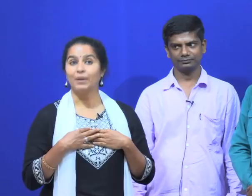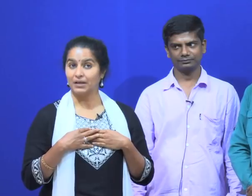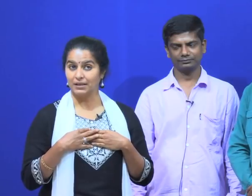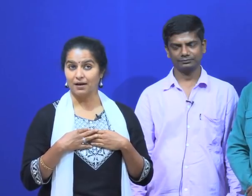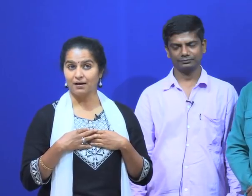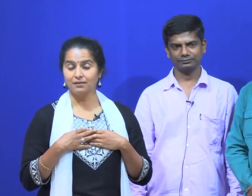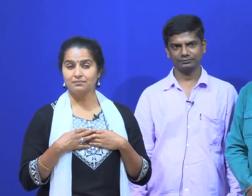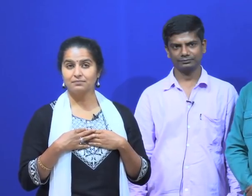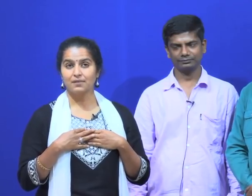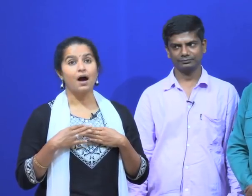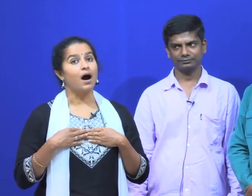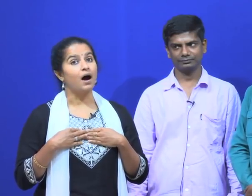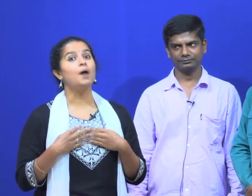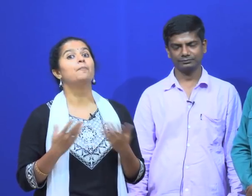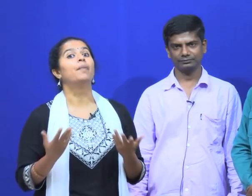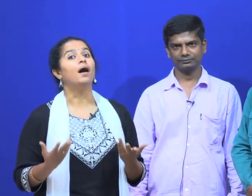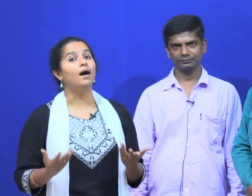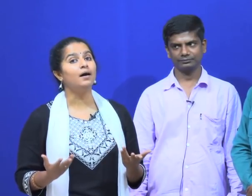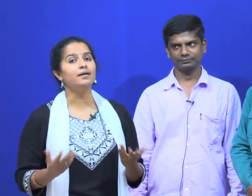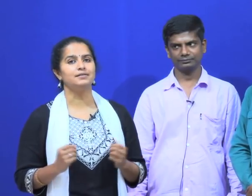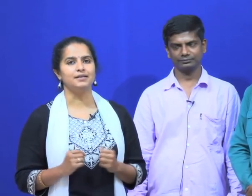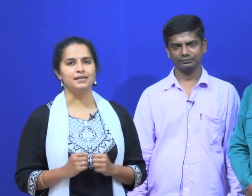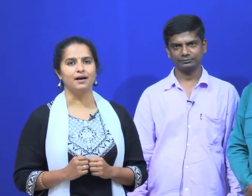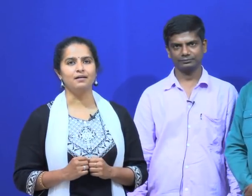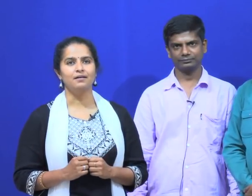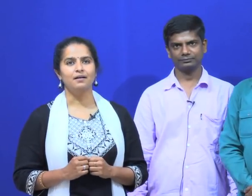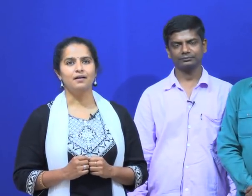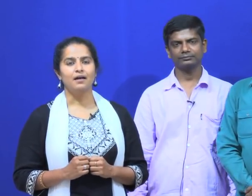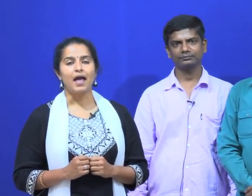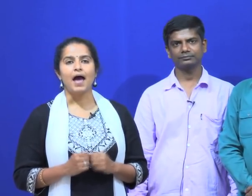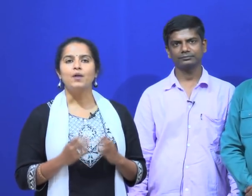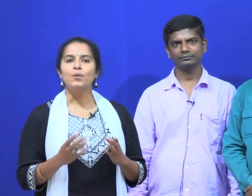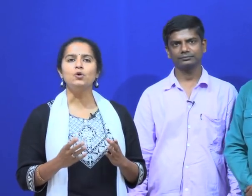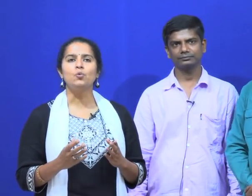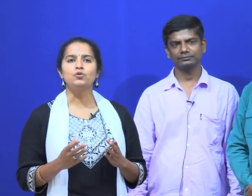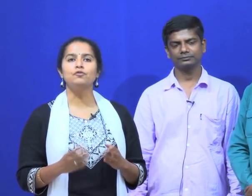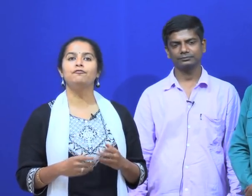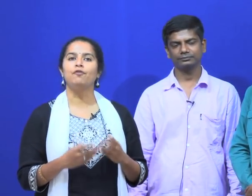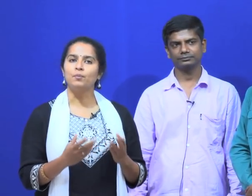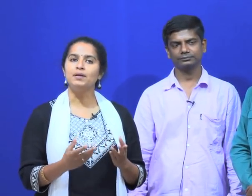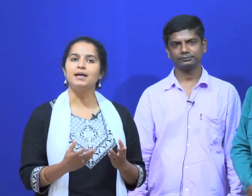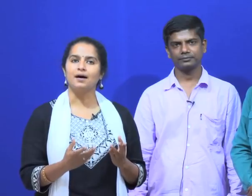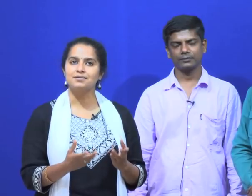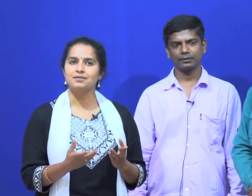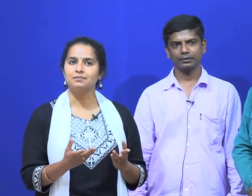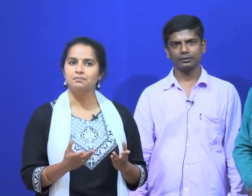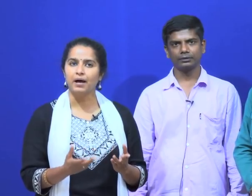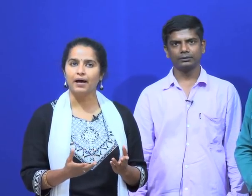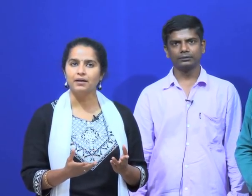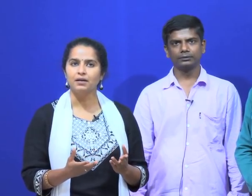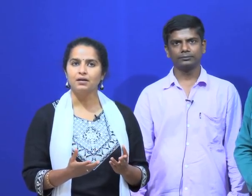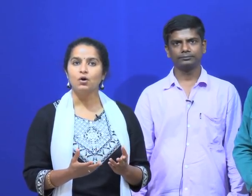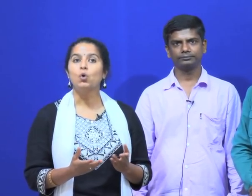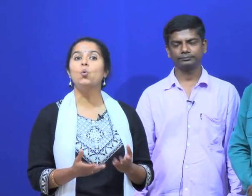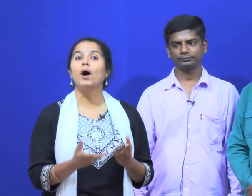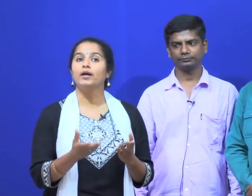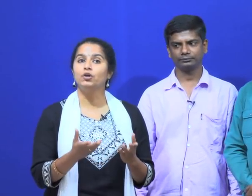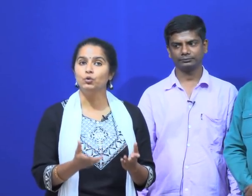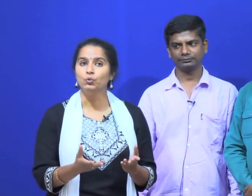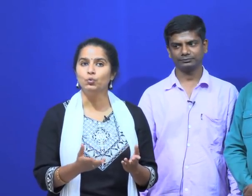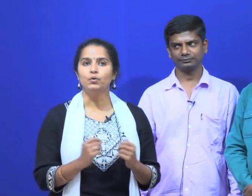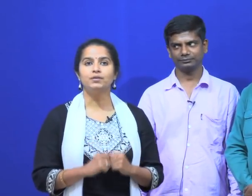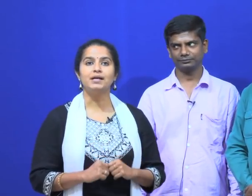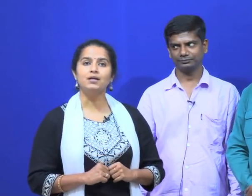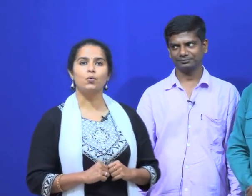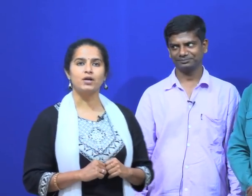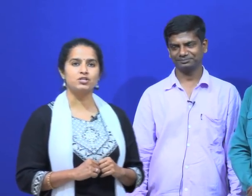Aham Mahila. Aham Bharatiya. And when you want to formally ask a man, who are